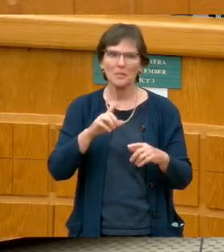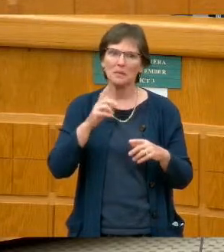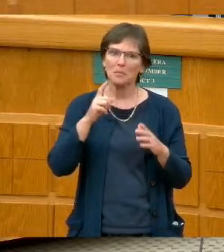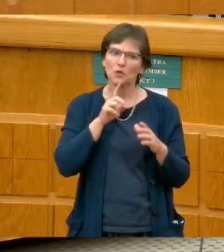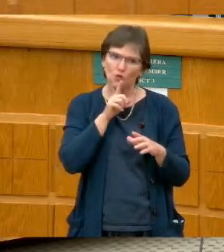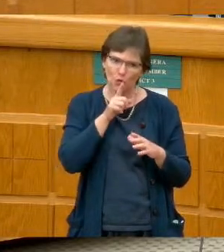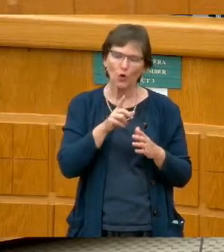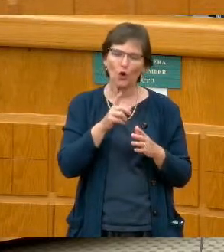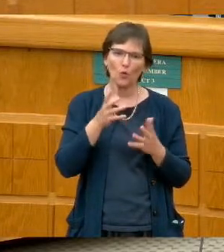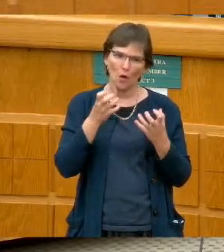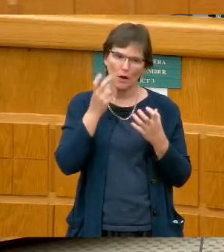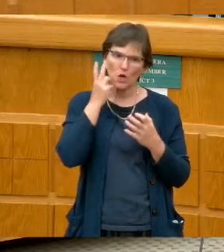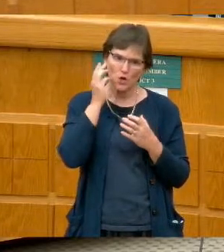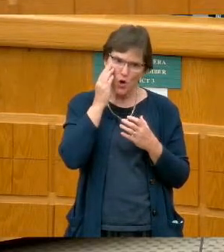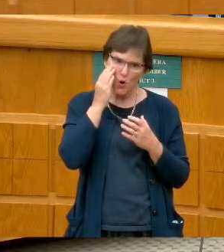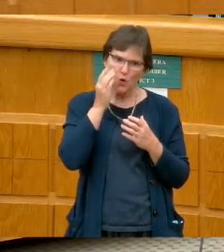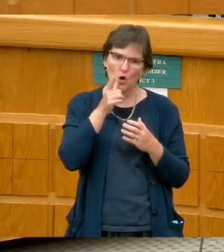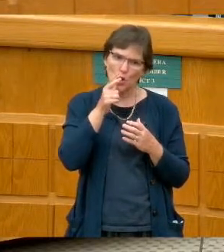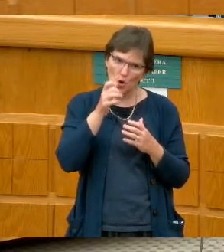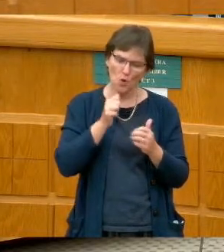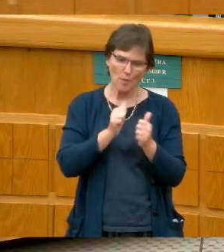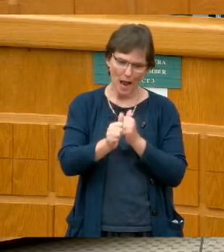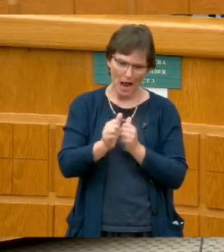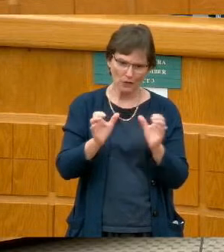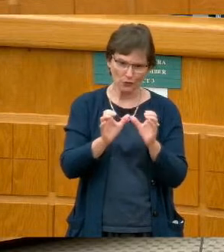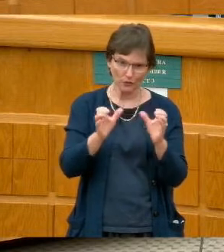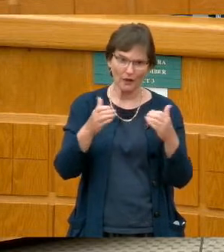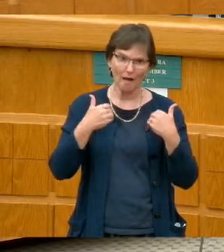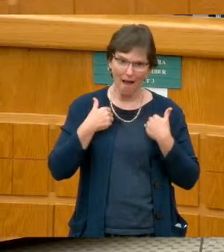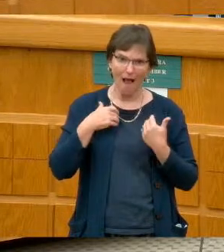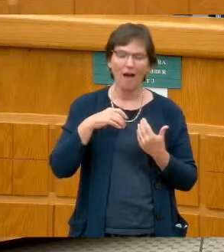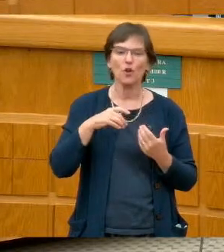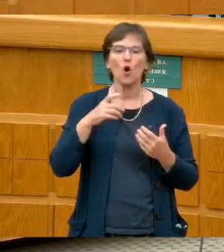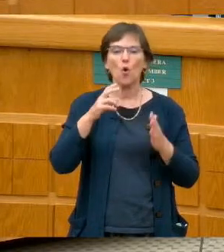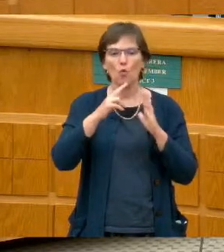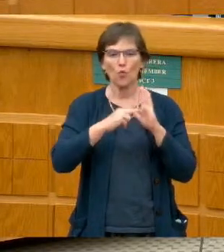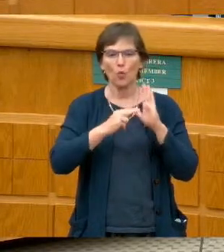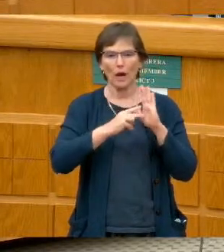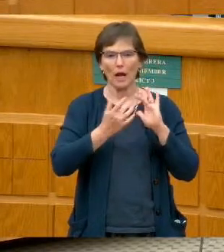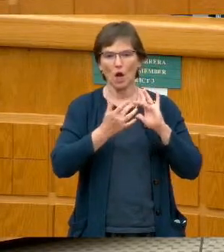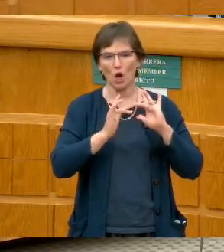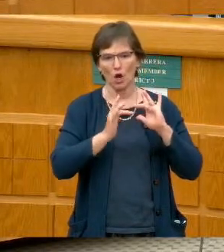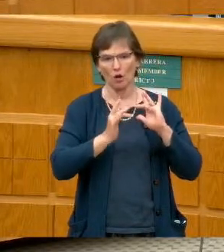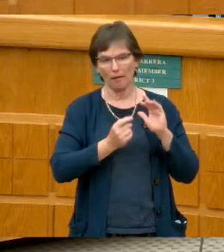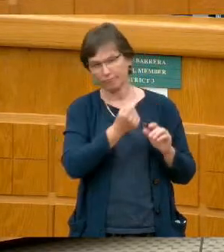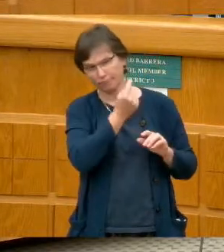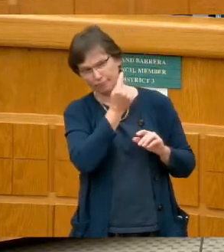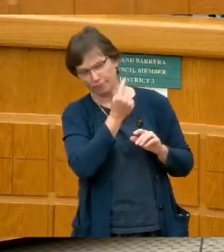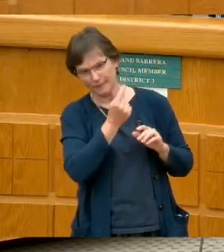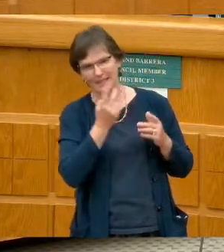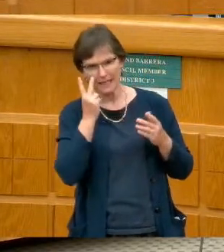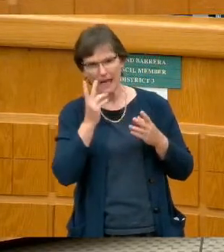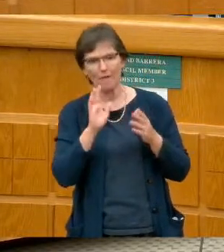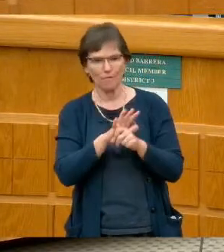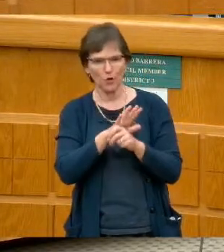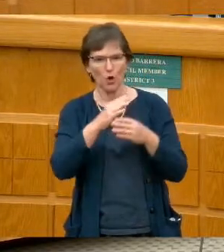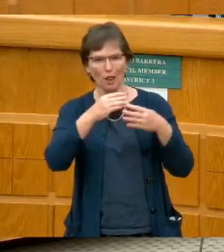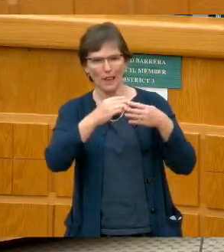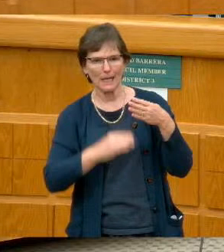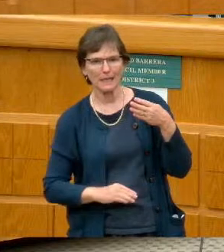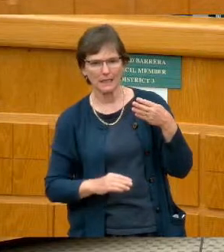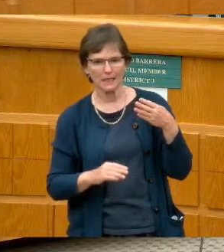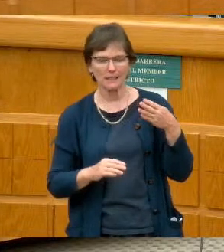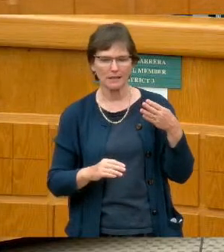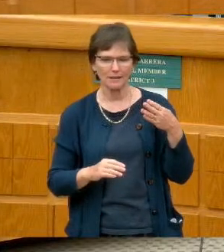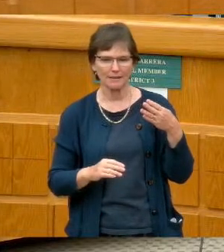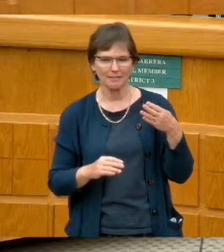Moby Dick's, that's in Port Aransas. McDaddy's Family Kitchen is also in Port Aransas. Nueces